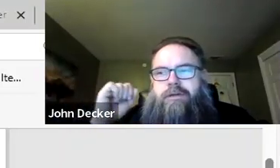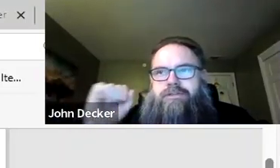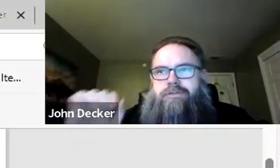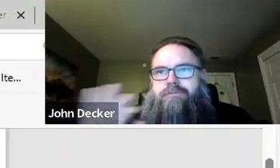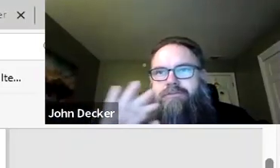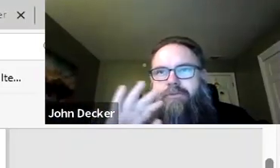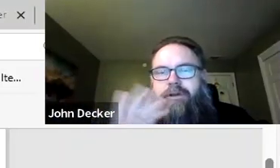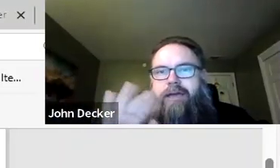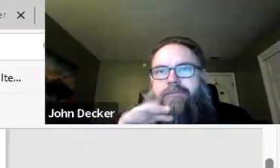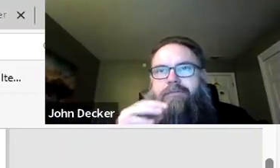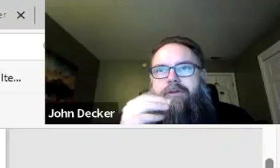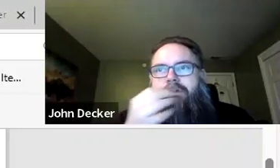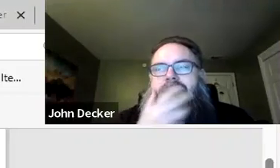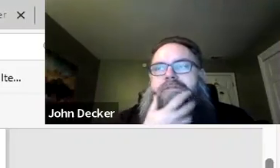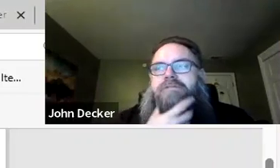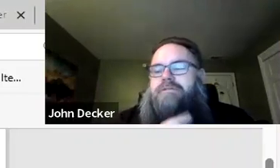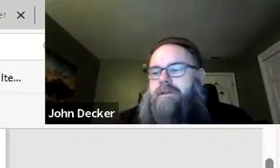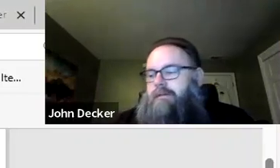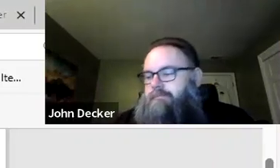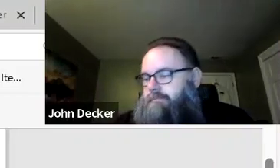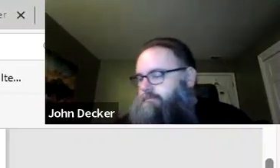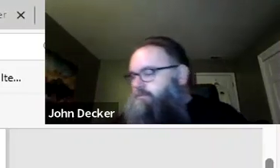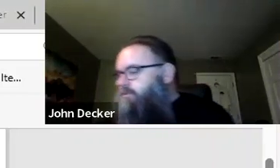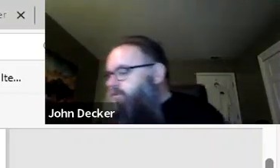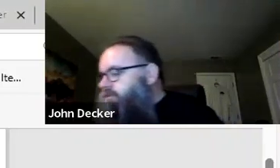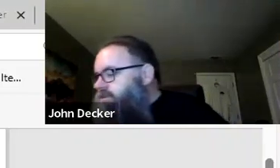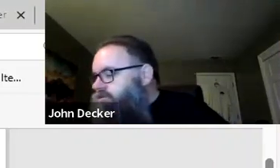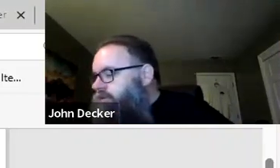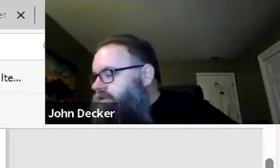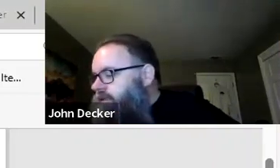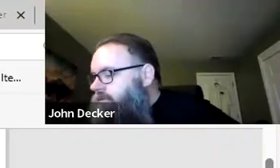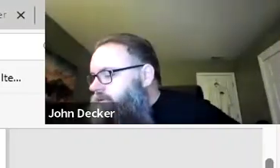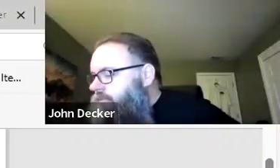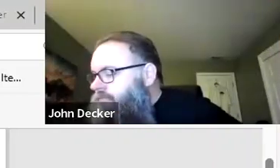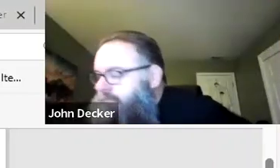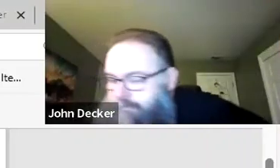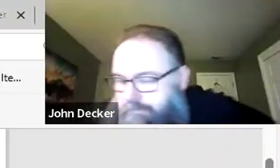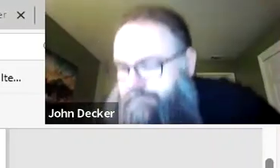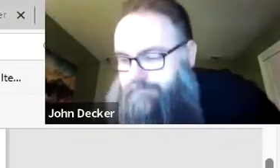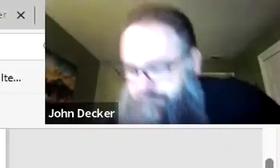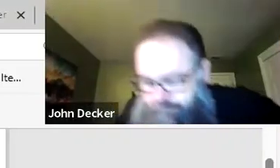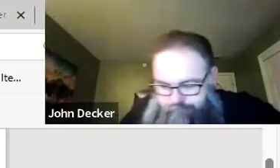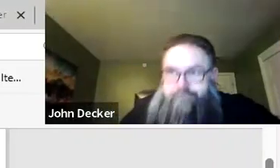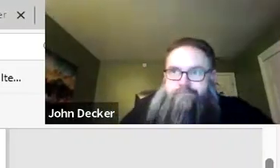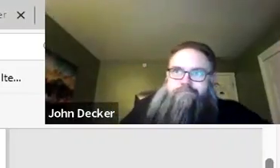you to. So we already have, those transitional rates in.